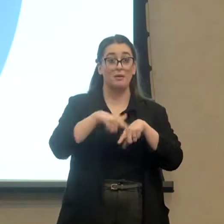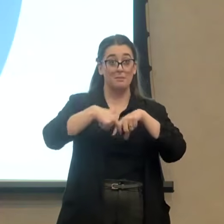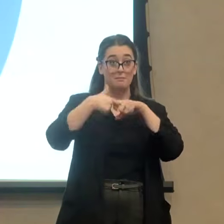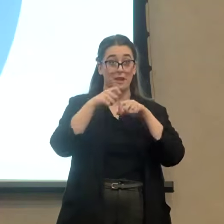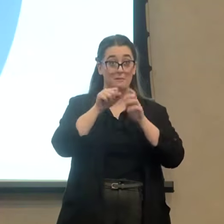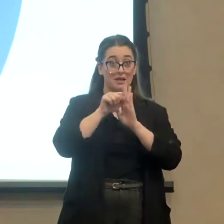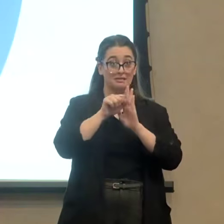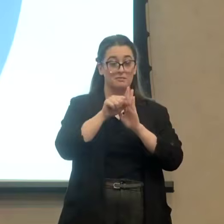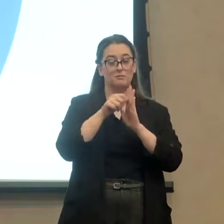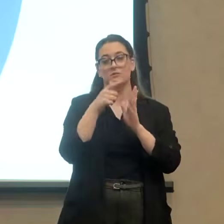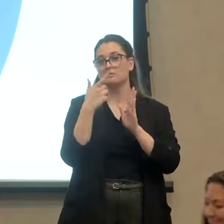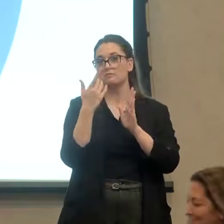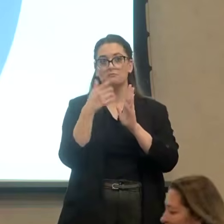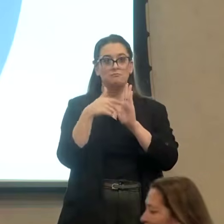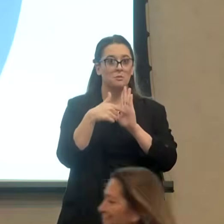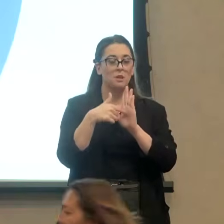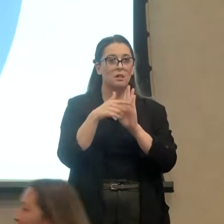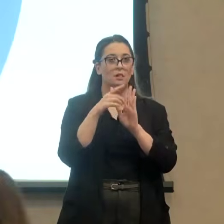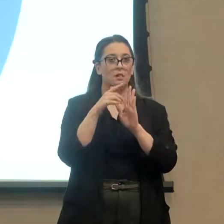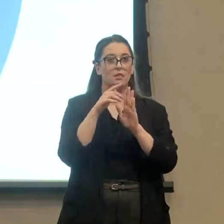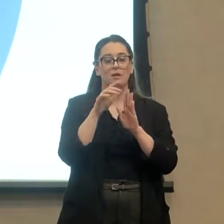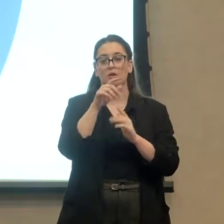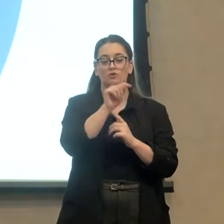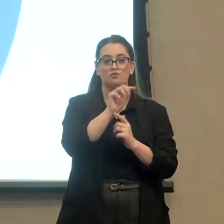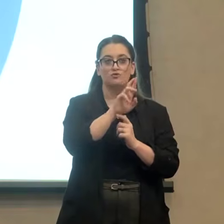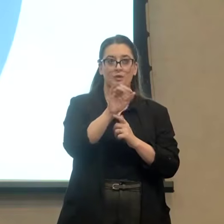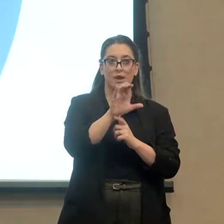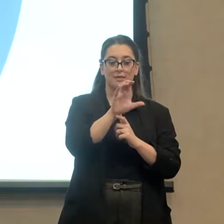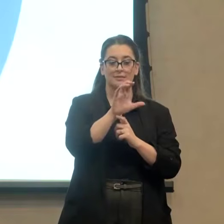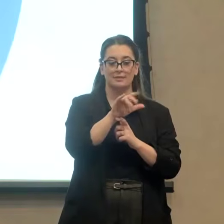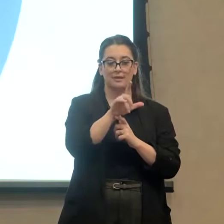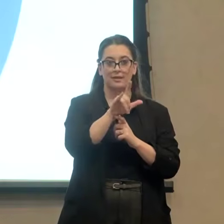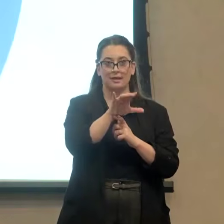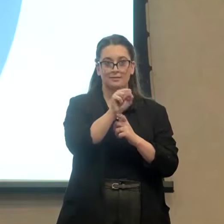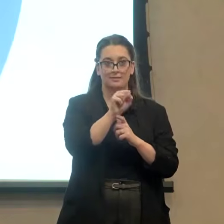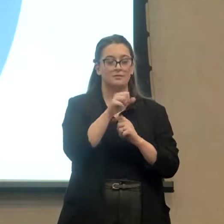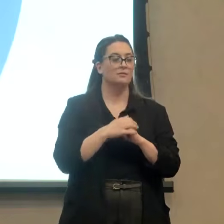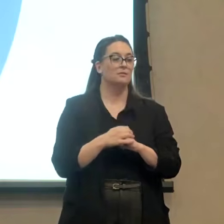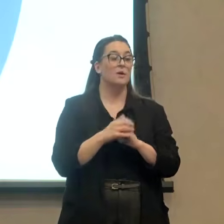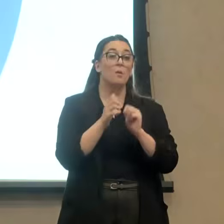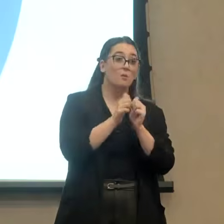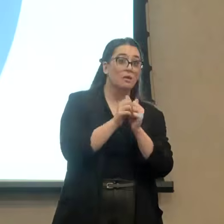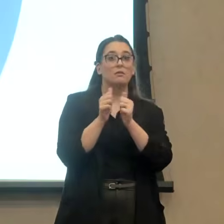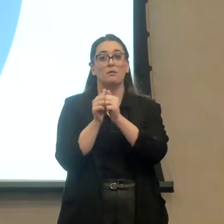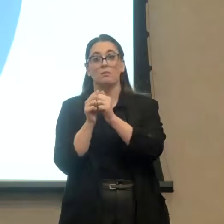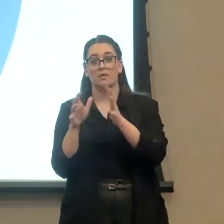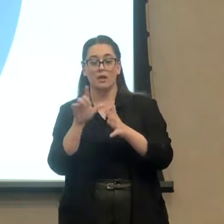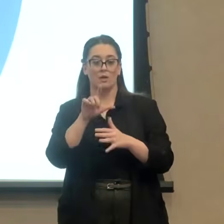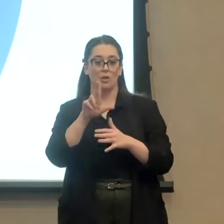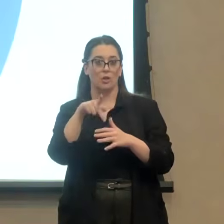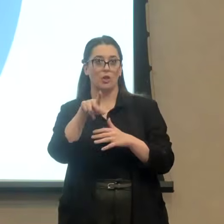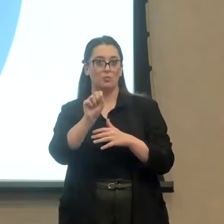symptoms, such as some of the tricyclics that with or without lupus are